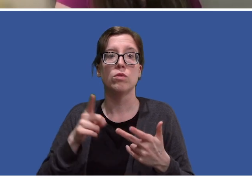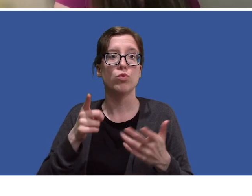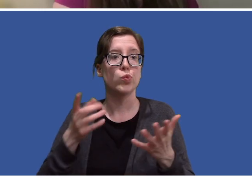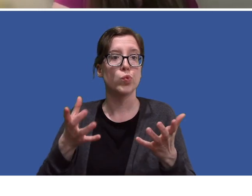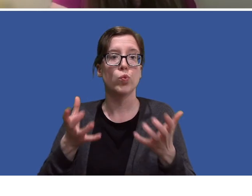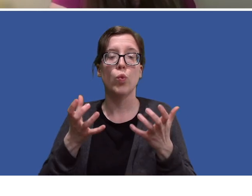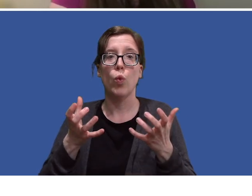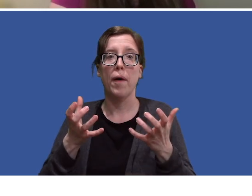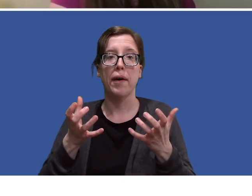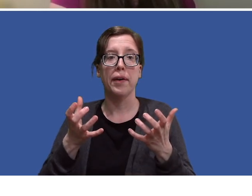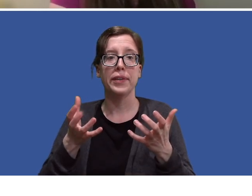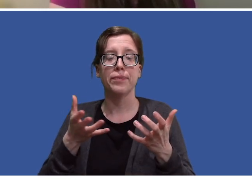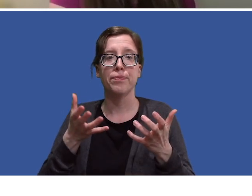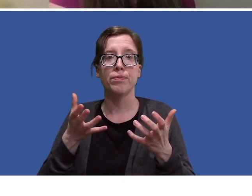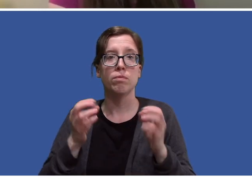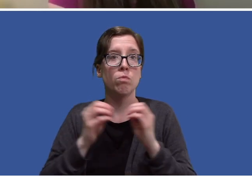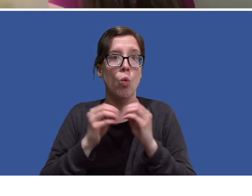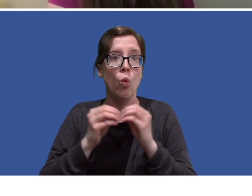more